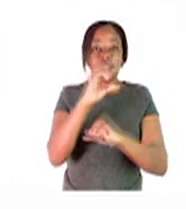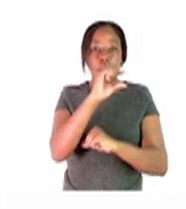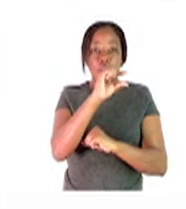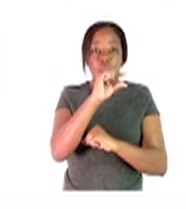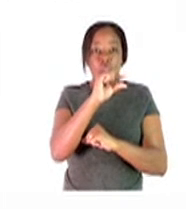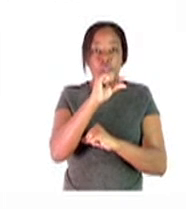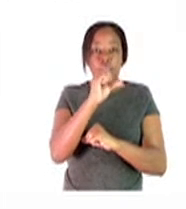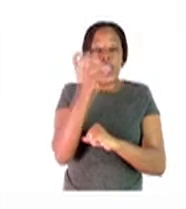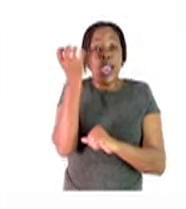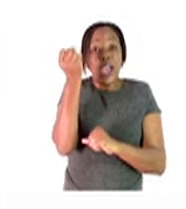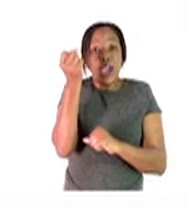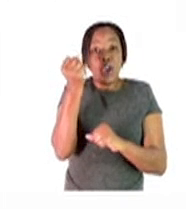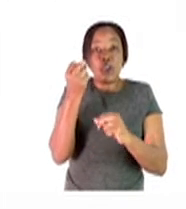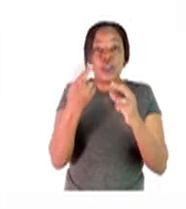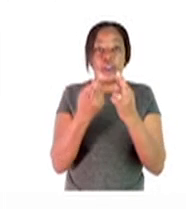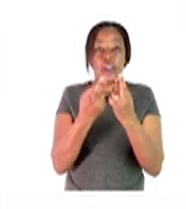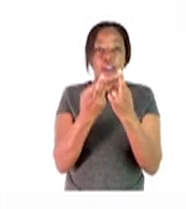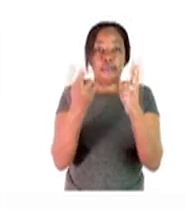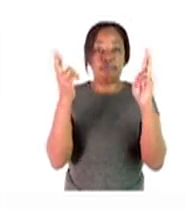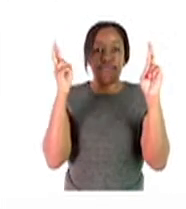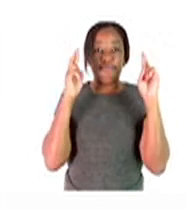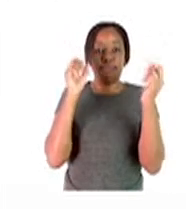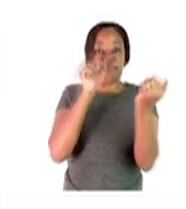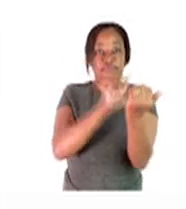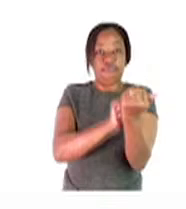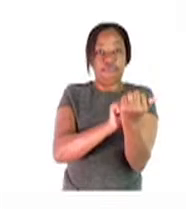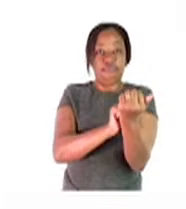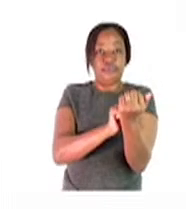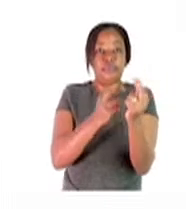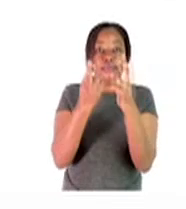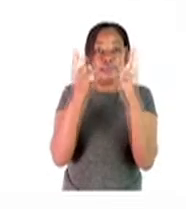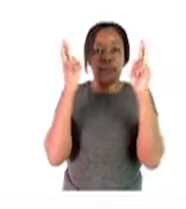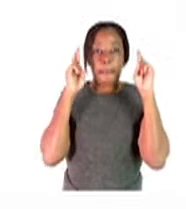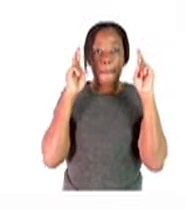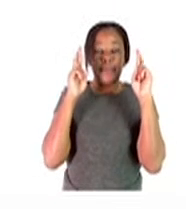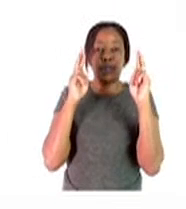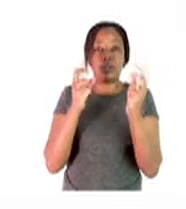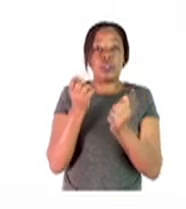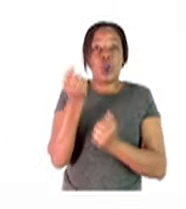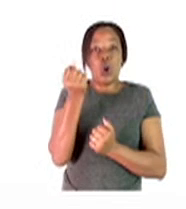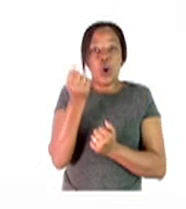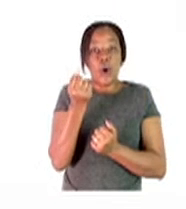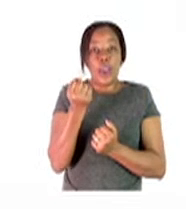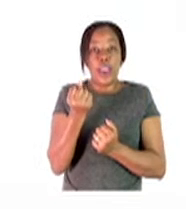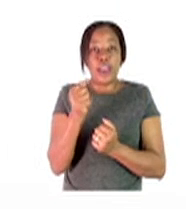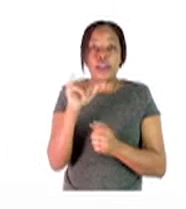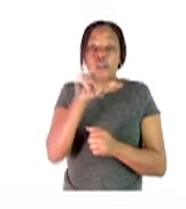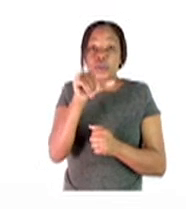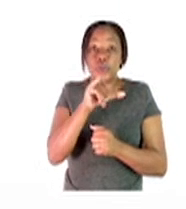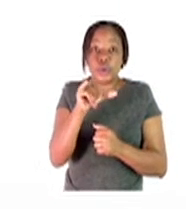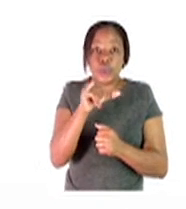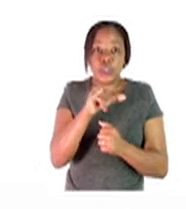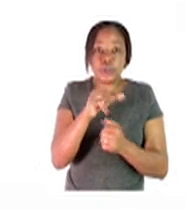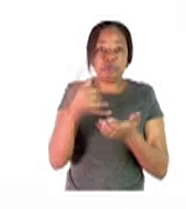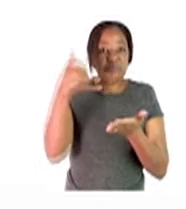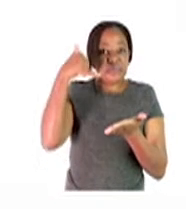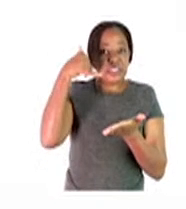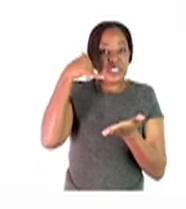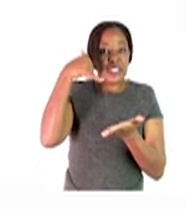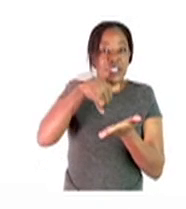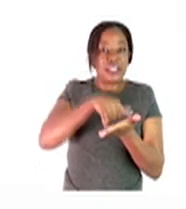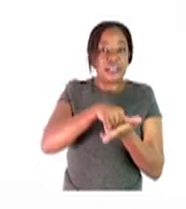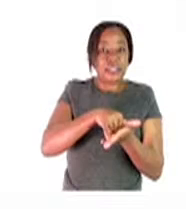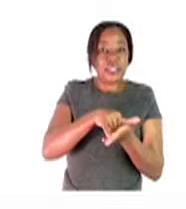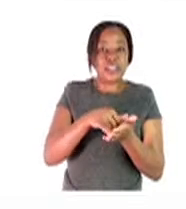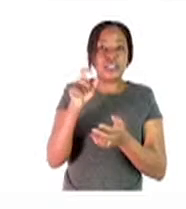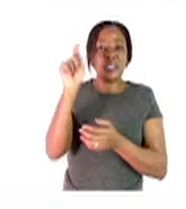think, or do you know that you have? Is the one that you always use? It's the one that you must have in your bedroom.